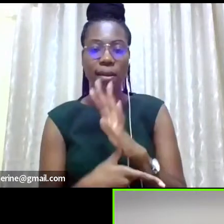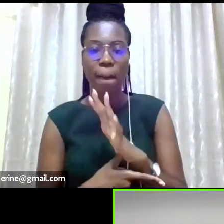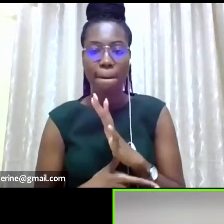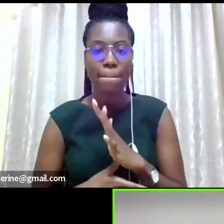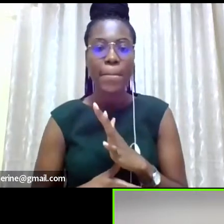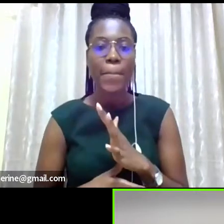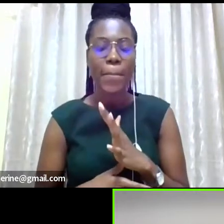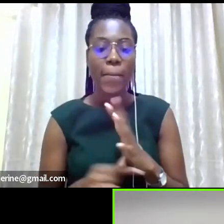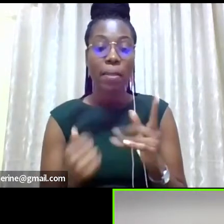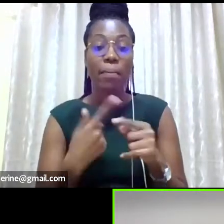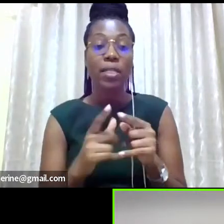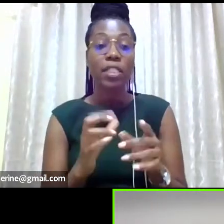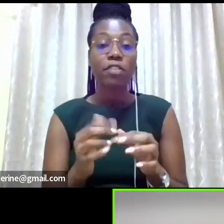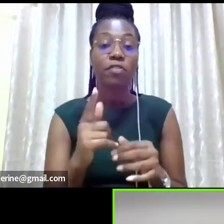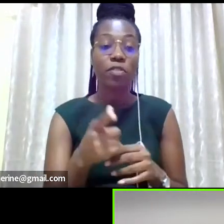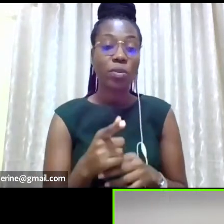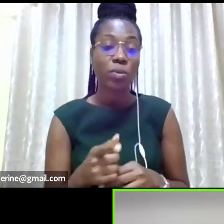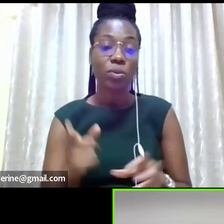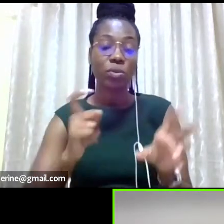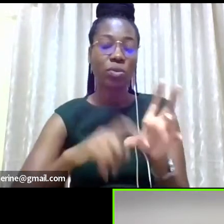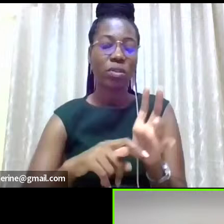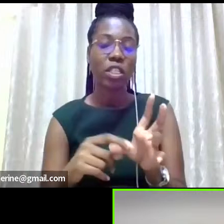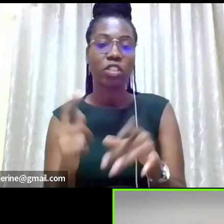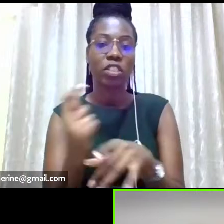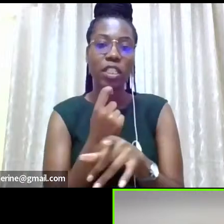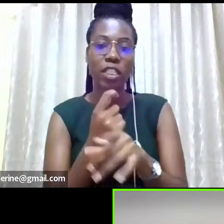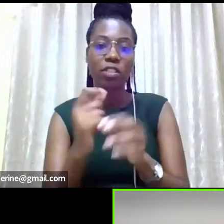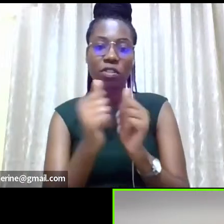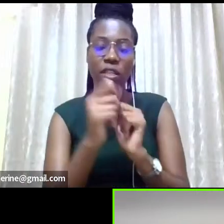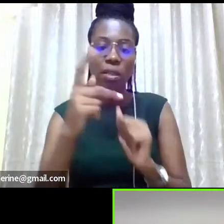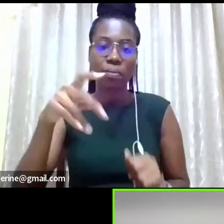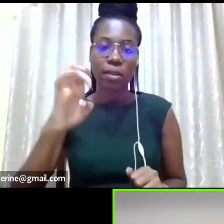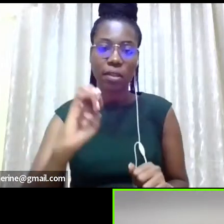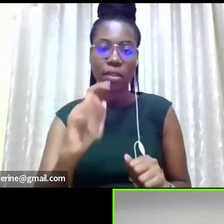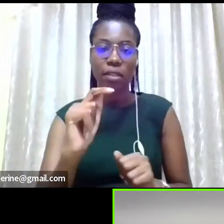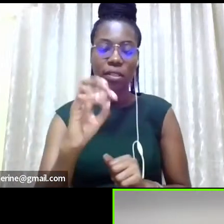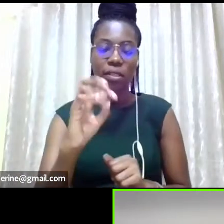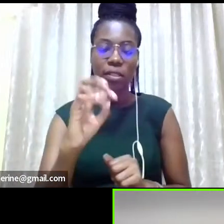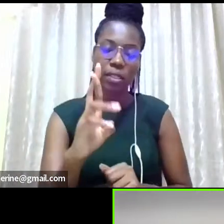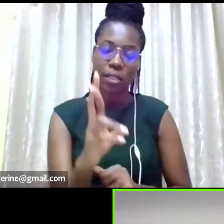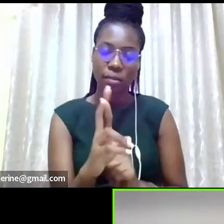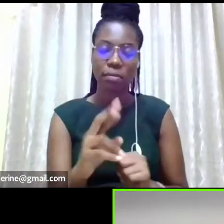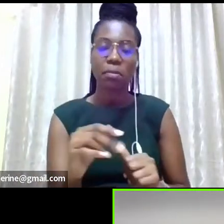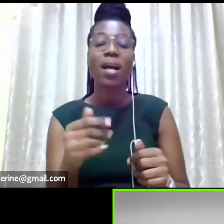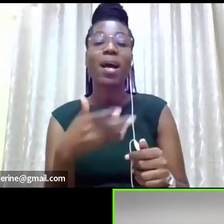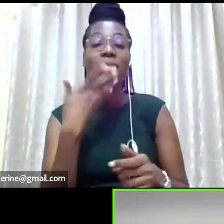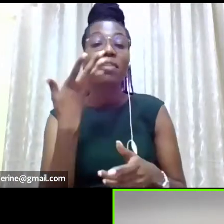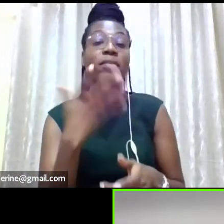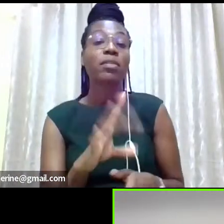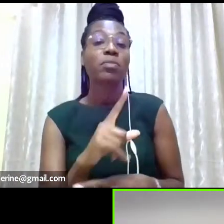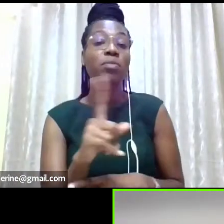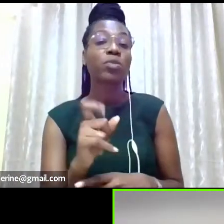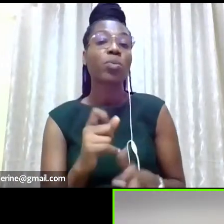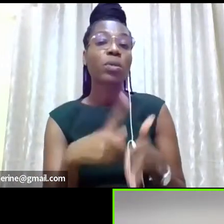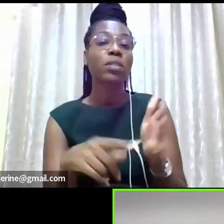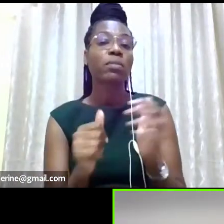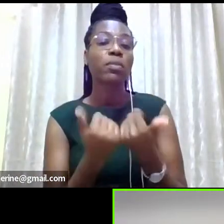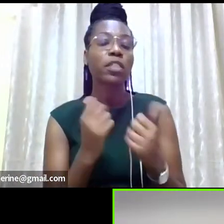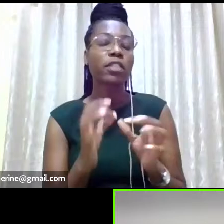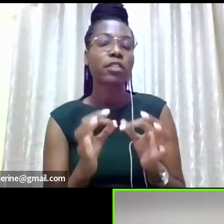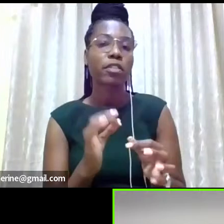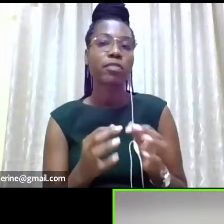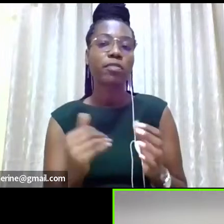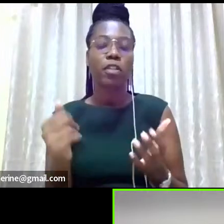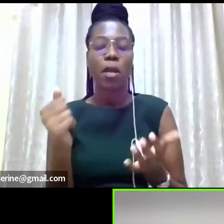But if you have attended most of our trainings with Peter, he has really answered the question on what happens when an employee resigns during a disciplinary